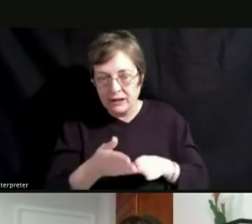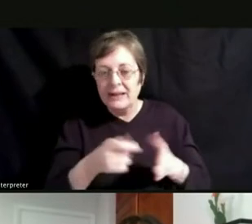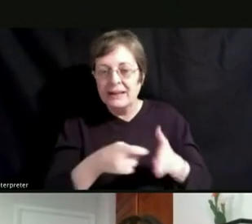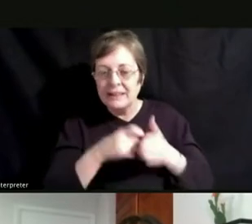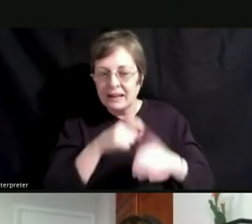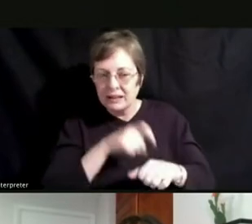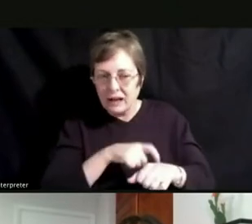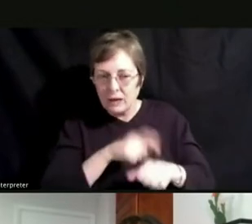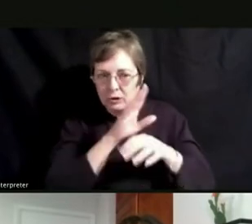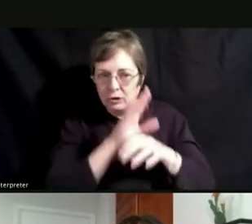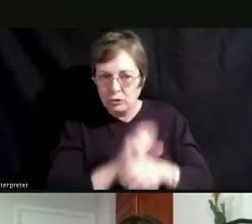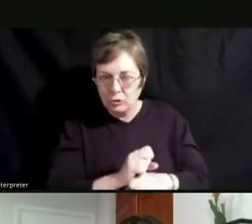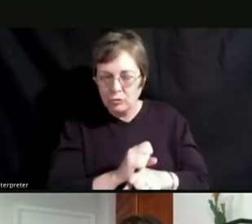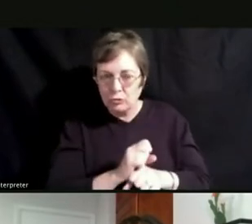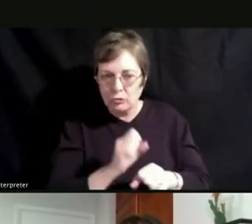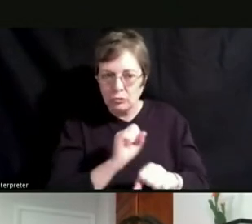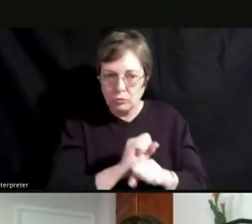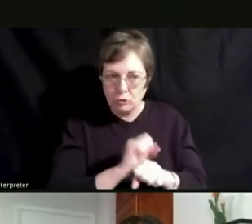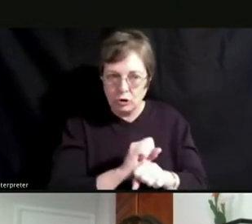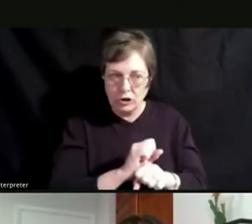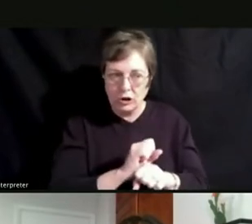than what you studied in college?